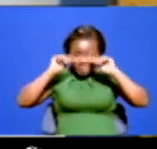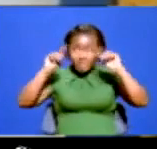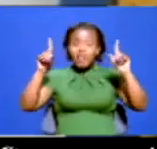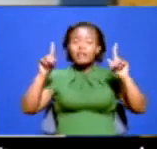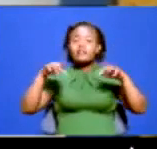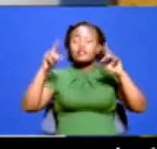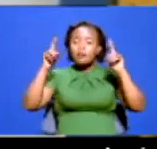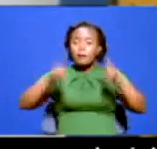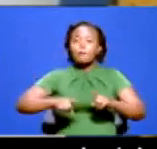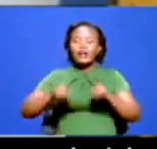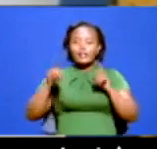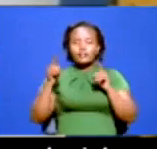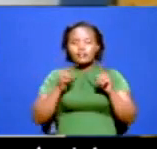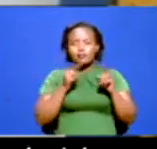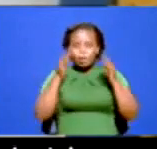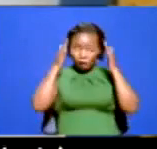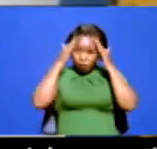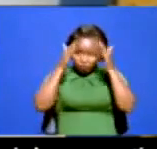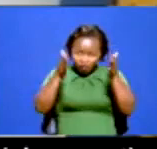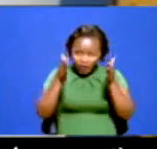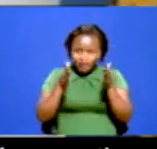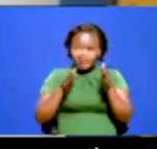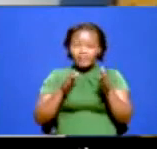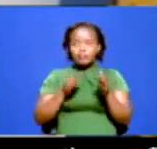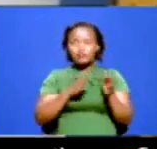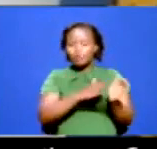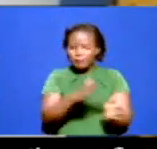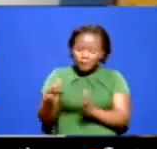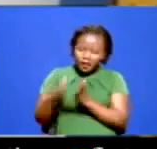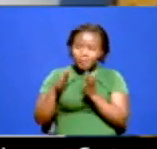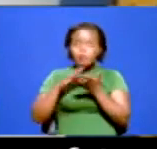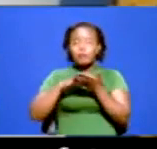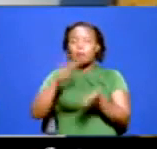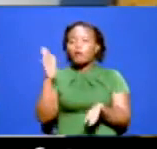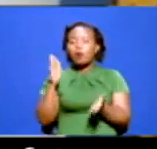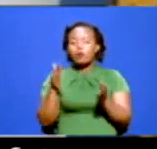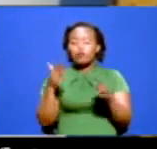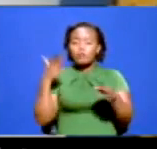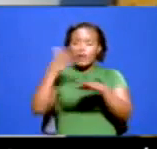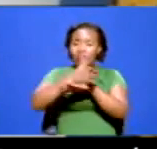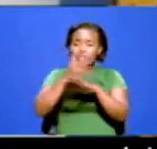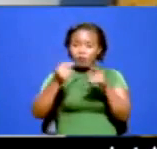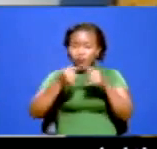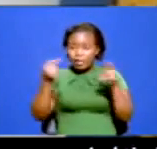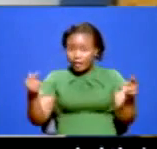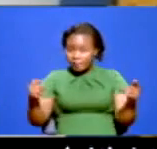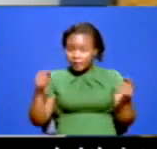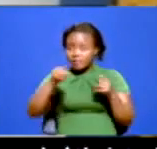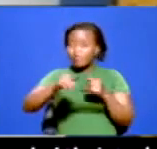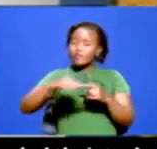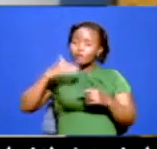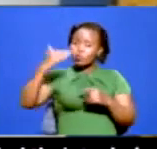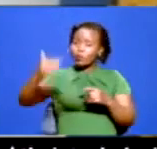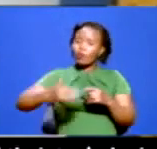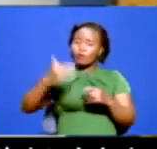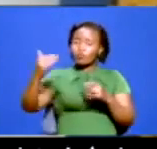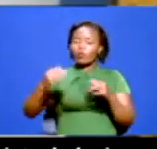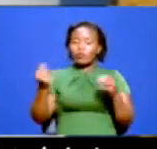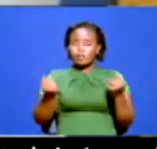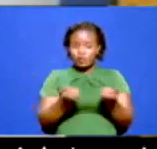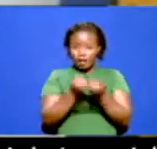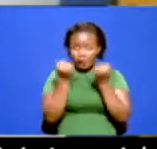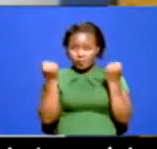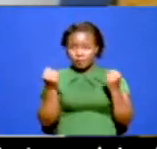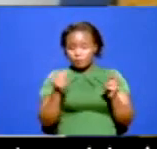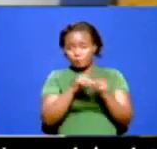ahead of the enemy. And this happens all the time with war encounters. And therefore,